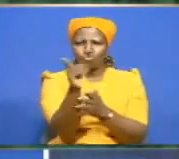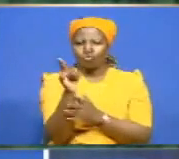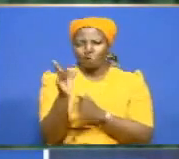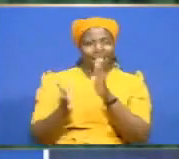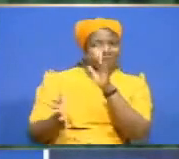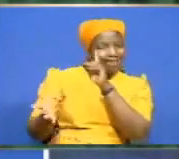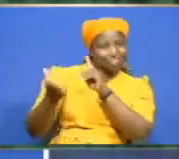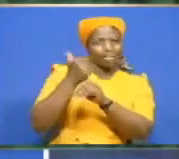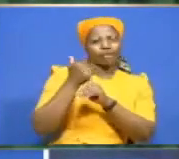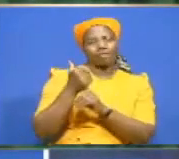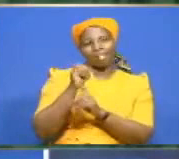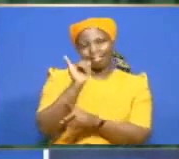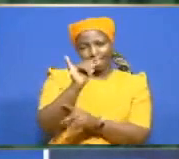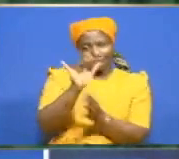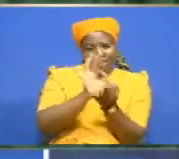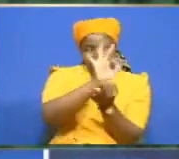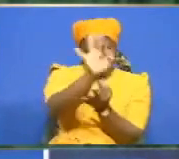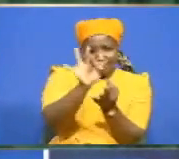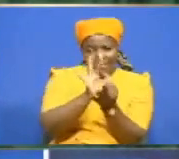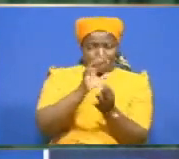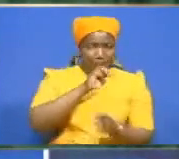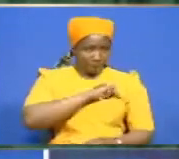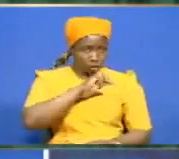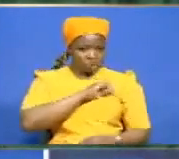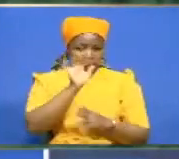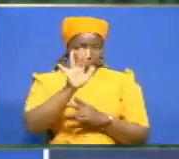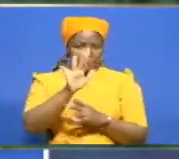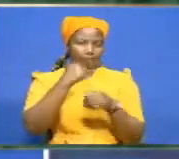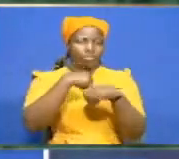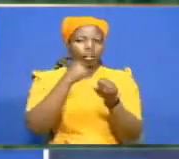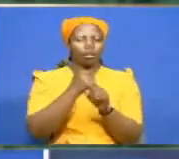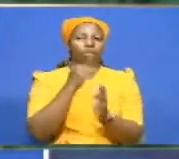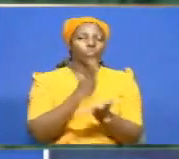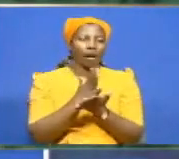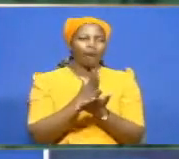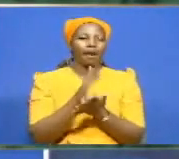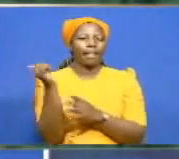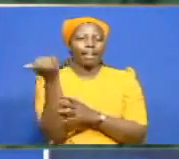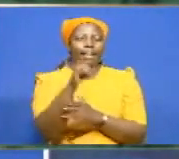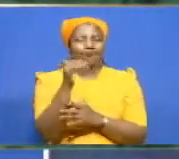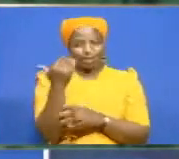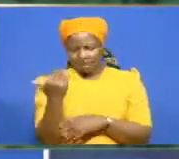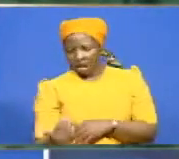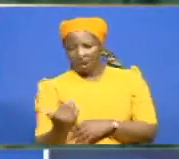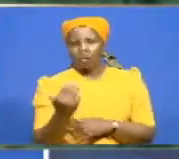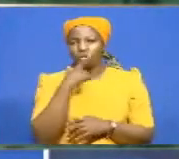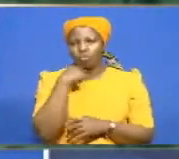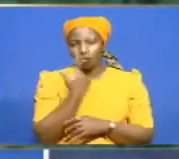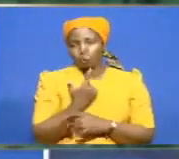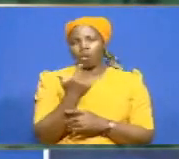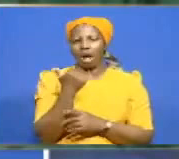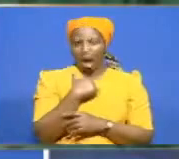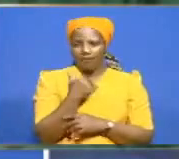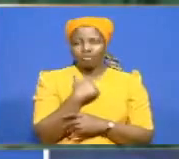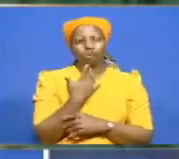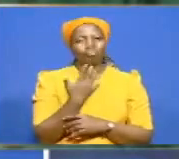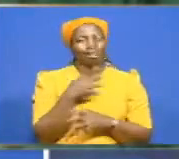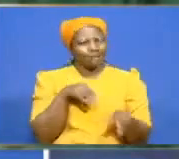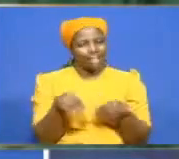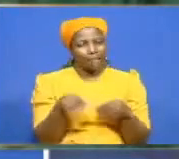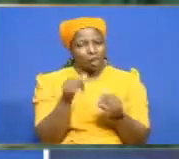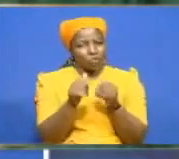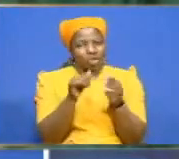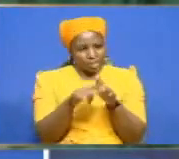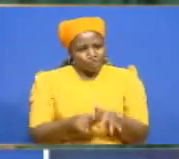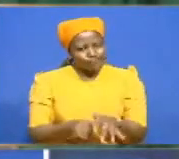achieve that particular mission of ensuring that any child with a correctable